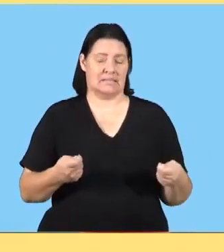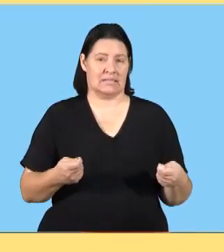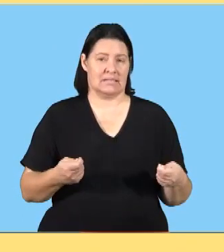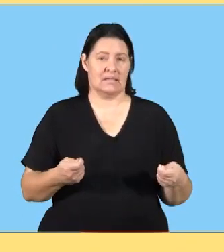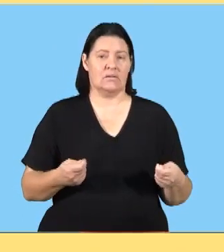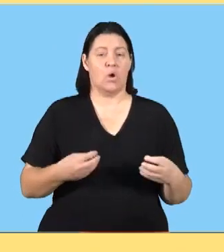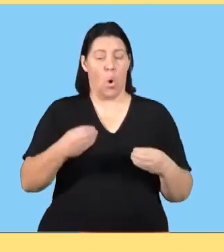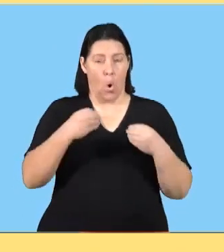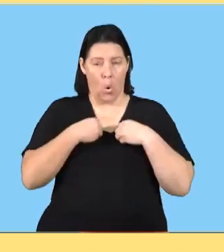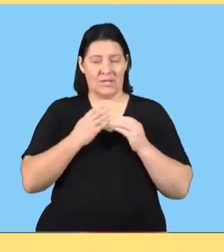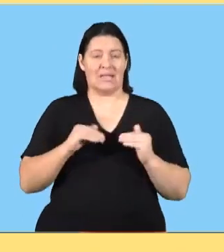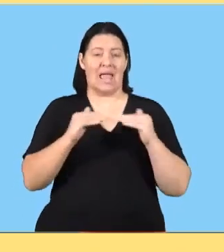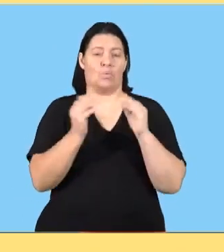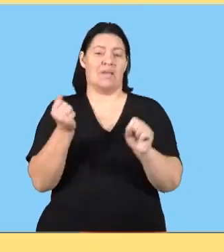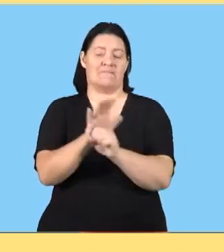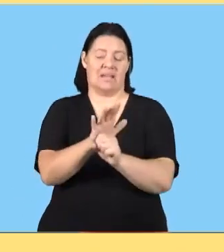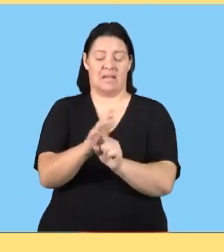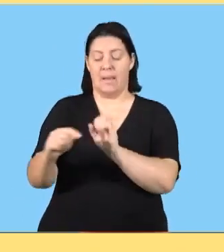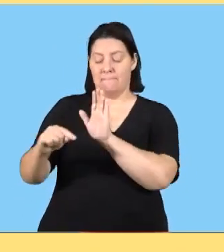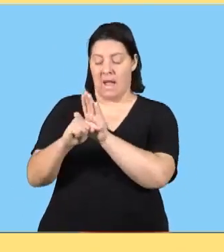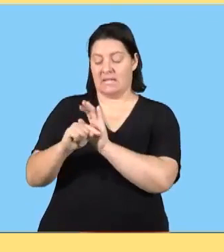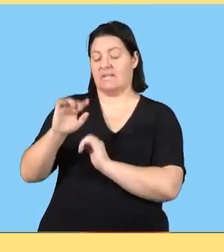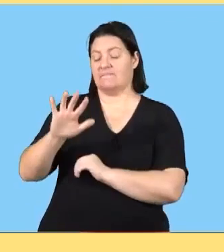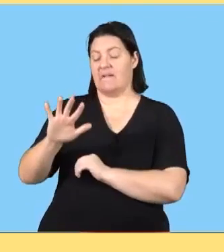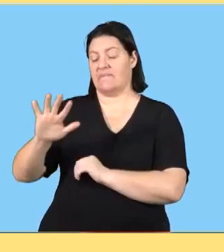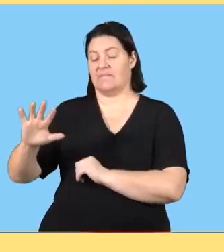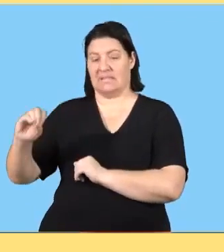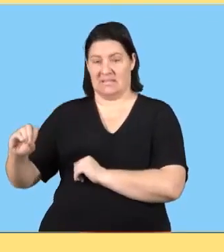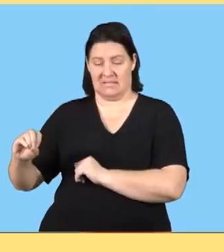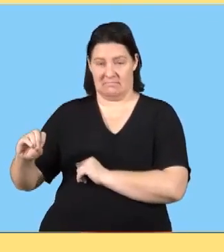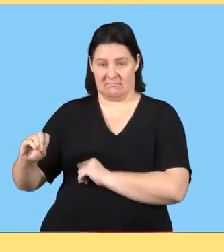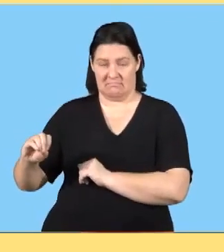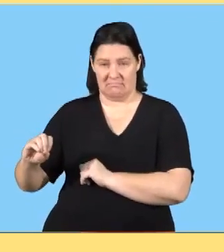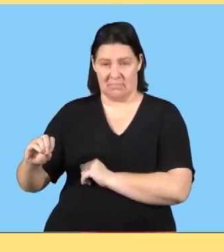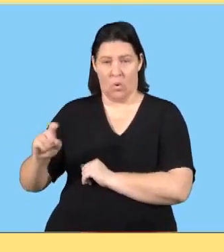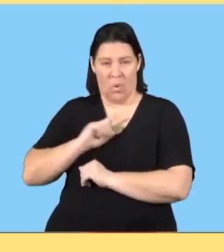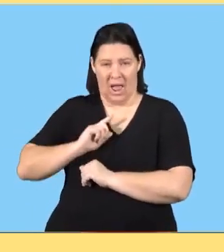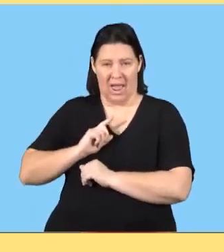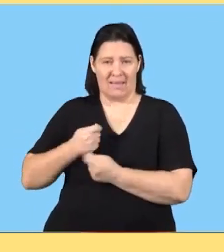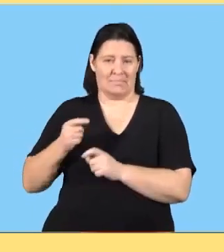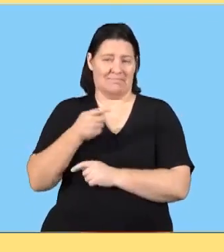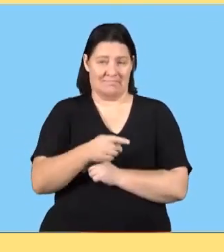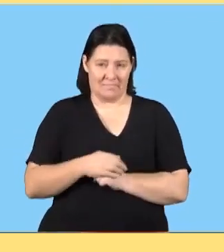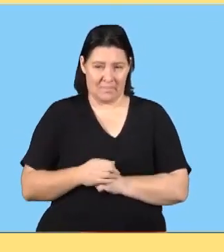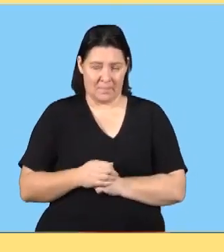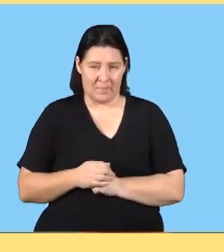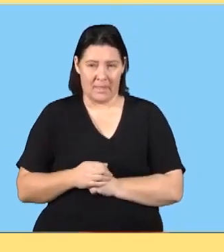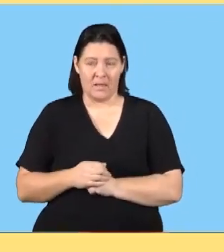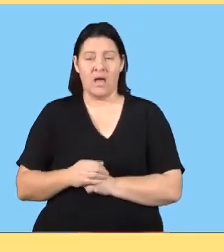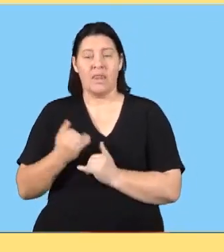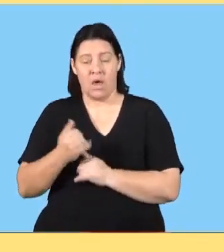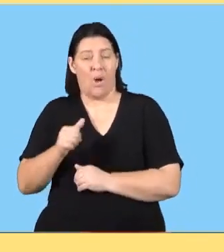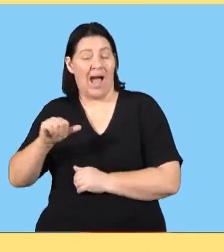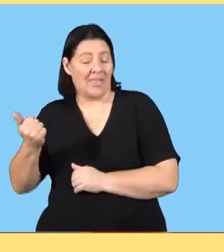expense, it affects our owner's equity. Hence you see minus 550 on owner's equity.